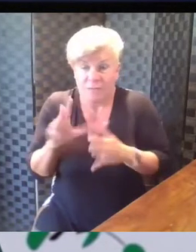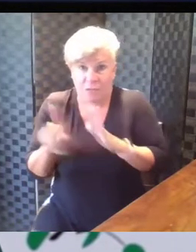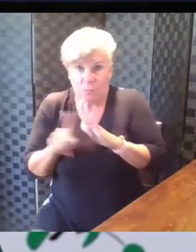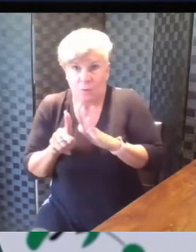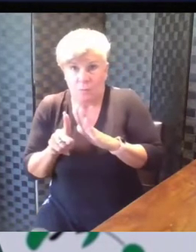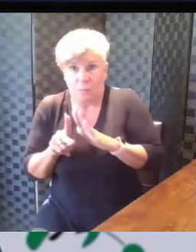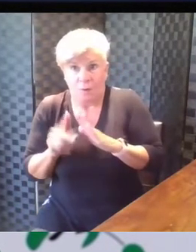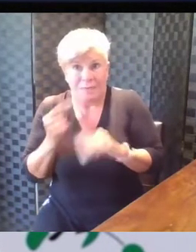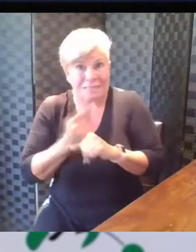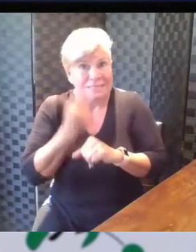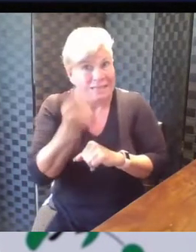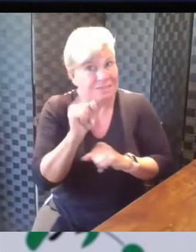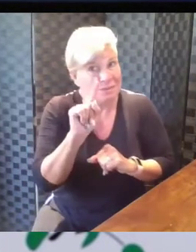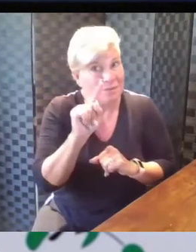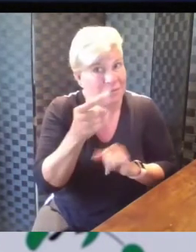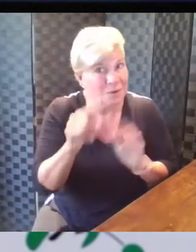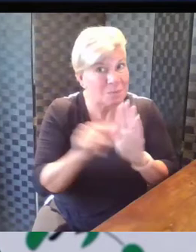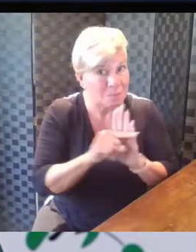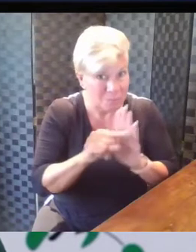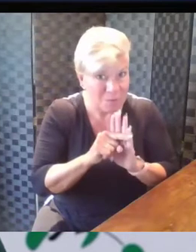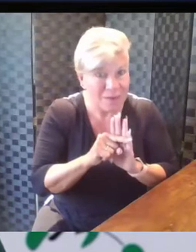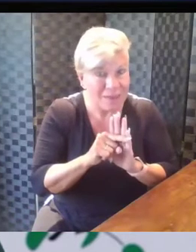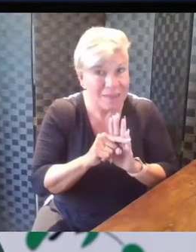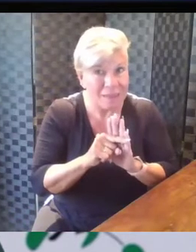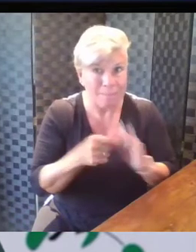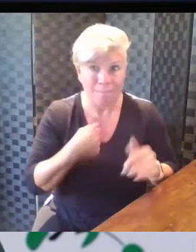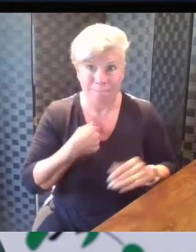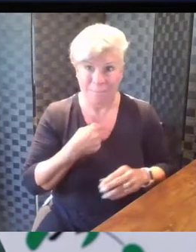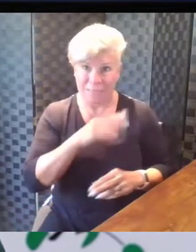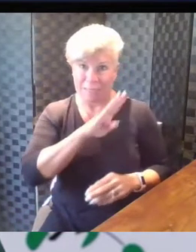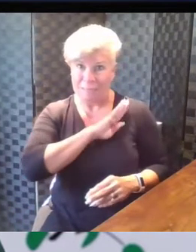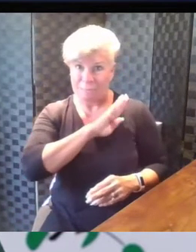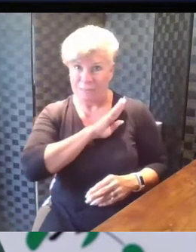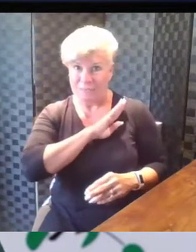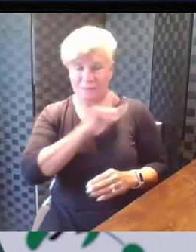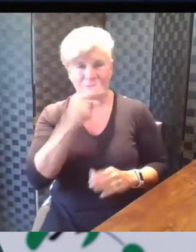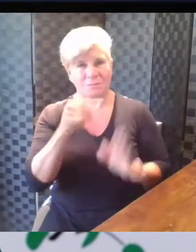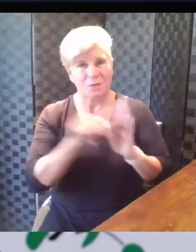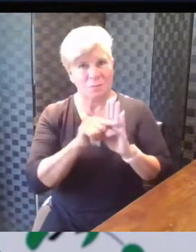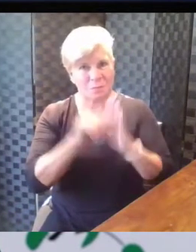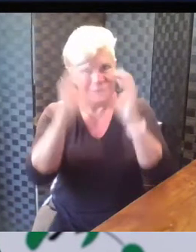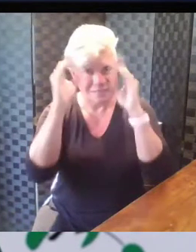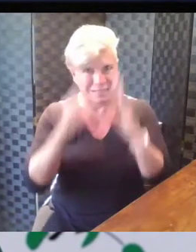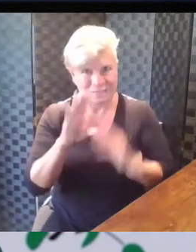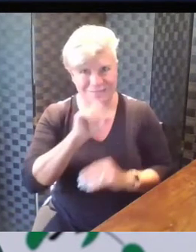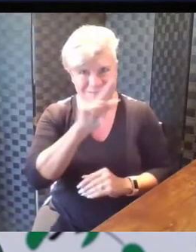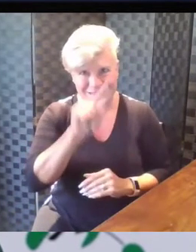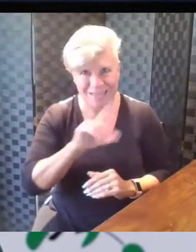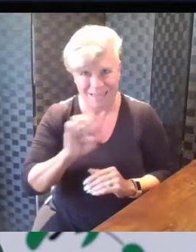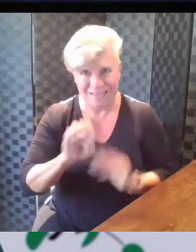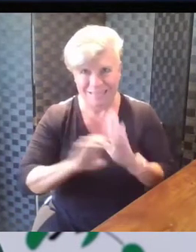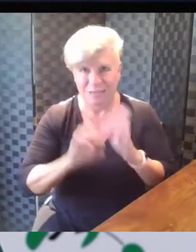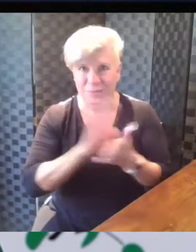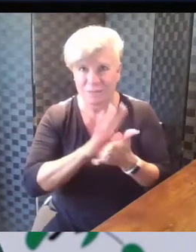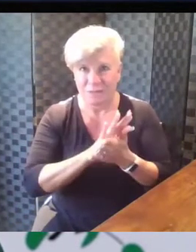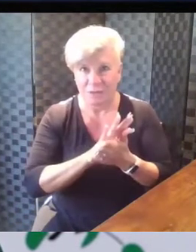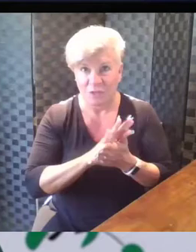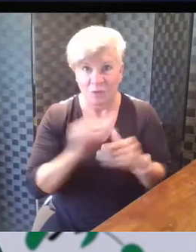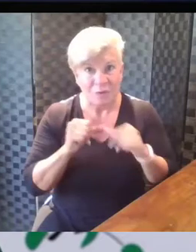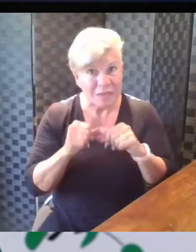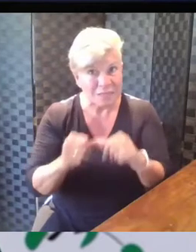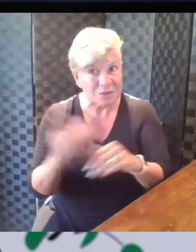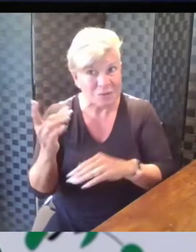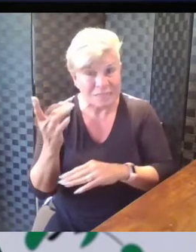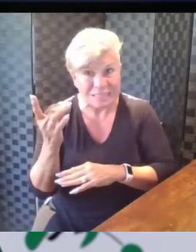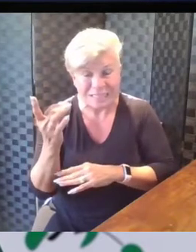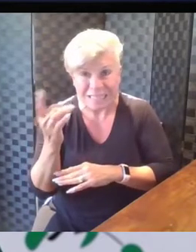kindergarten who are trying to get ready for first grade. My name is Mr. Benty and I'm a first grade teacher at Kays Elementary School. If you stick with me for these 8 lessons, I know you're